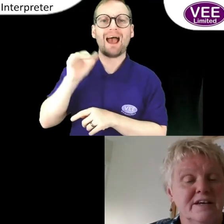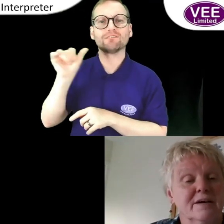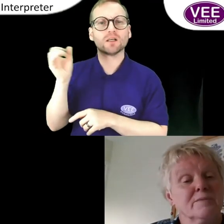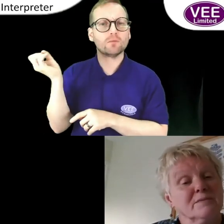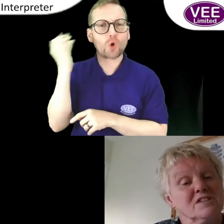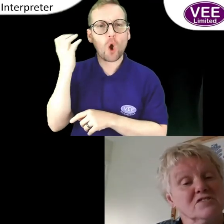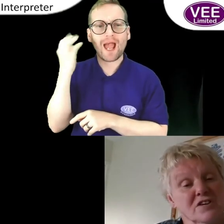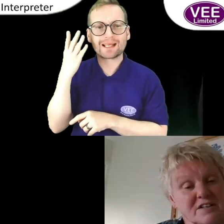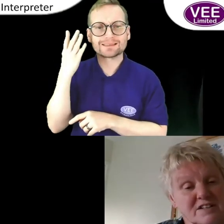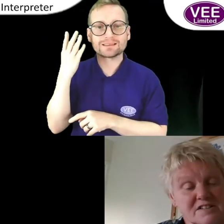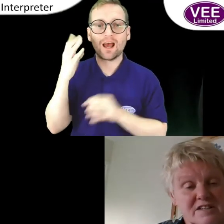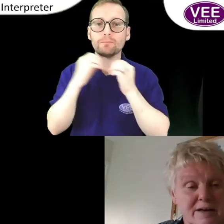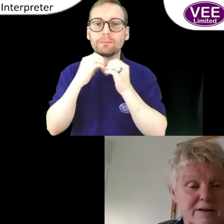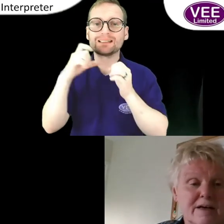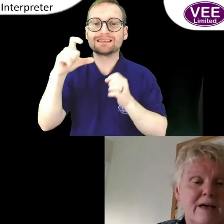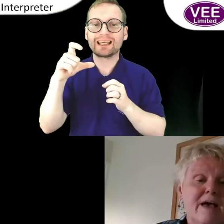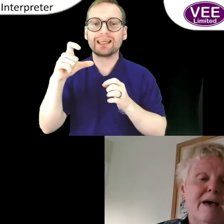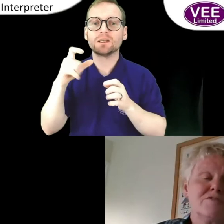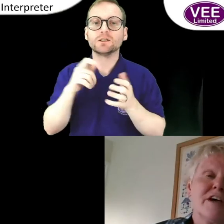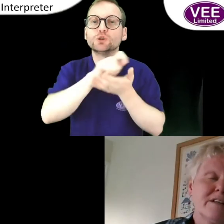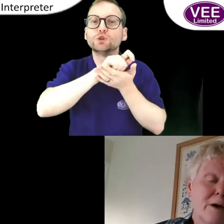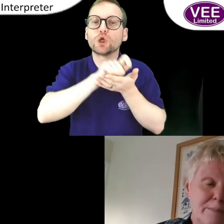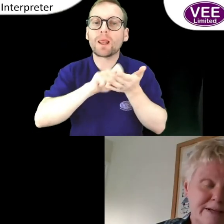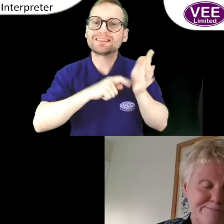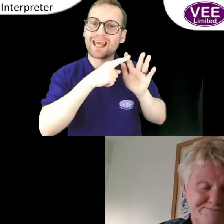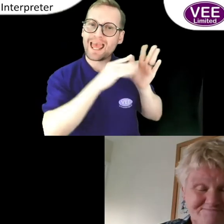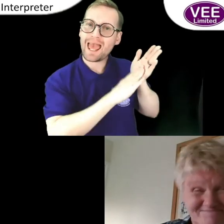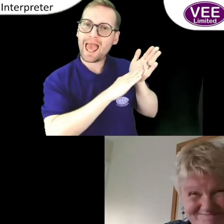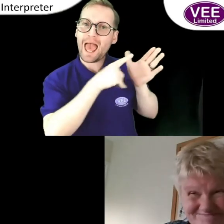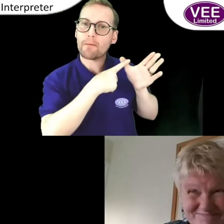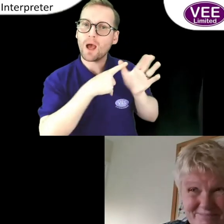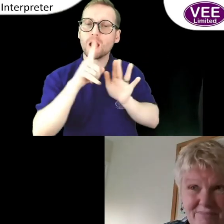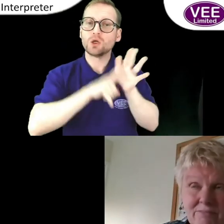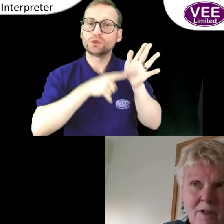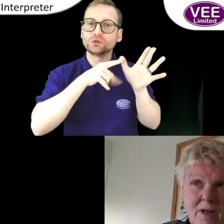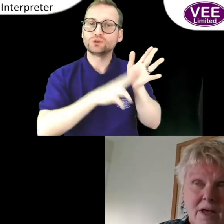the BBC journalist Emma Jane Kirby.